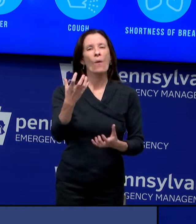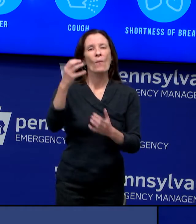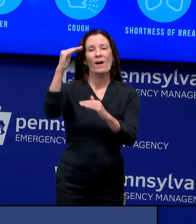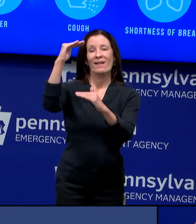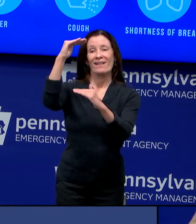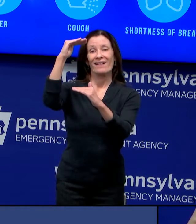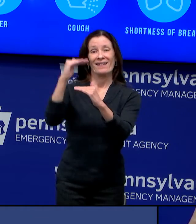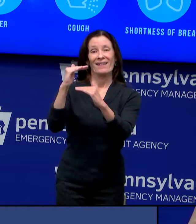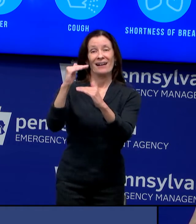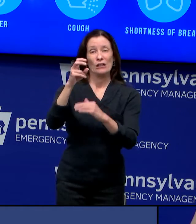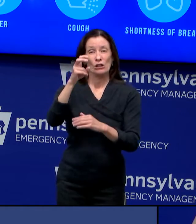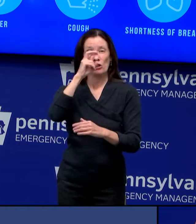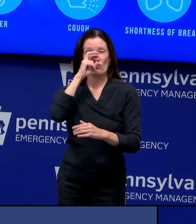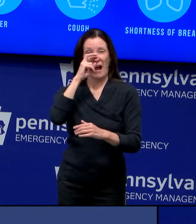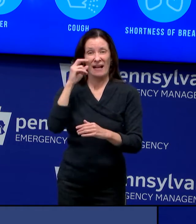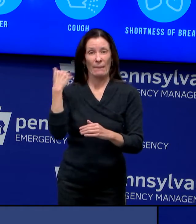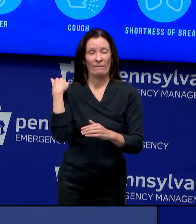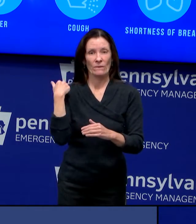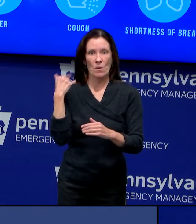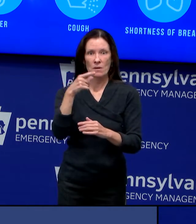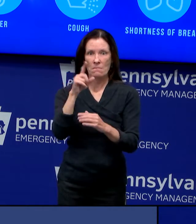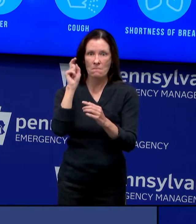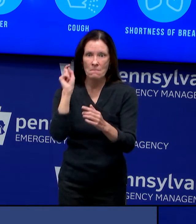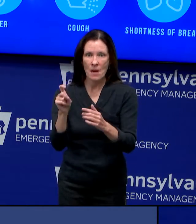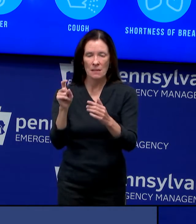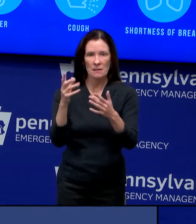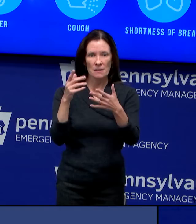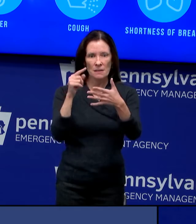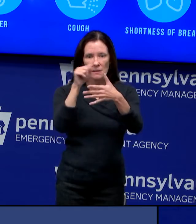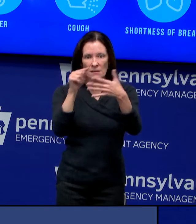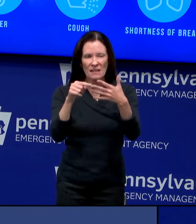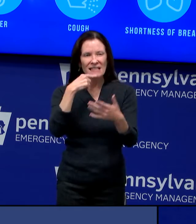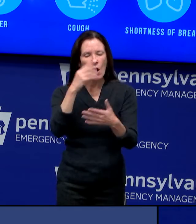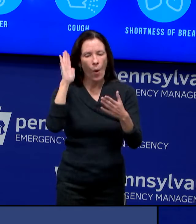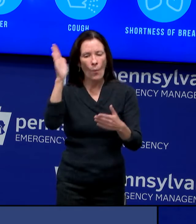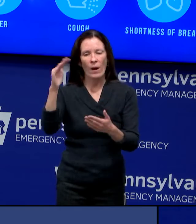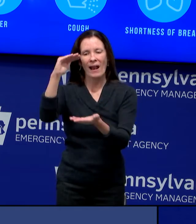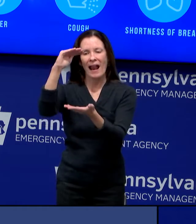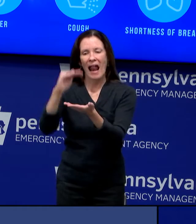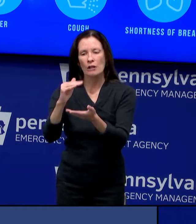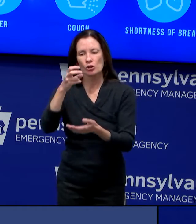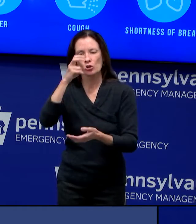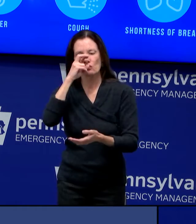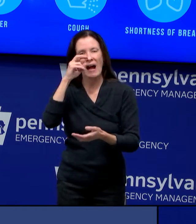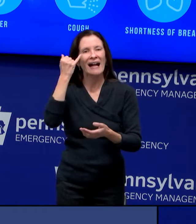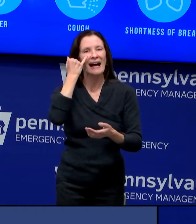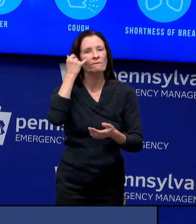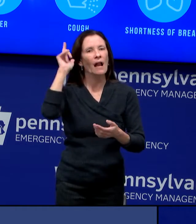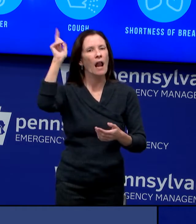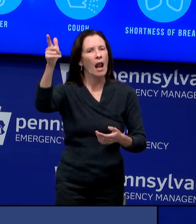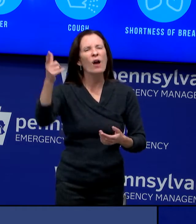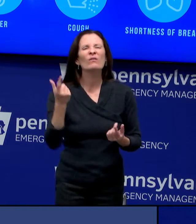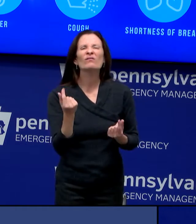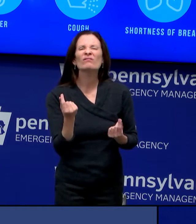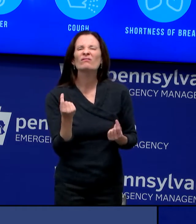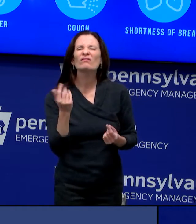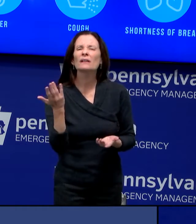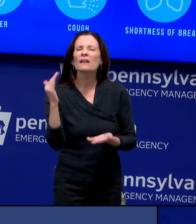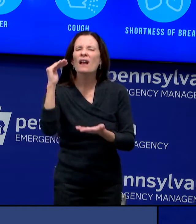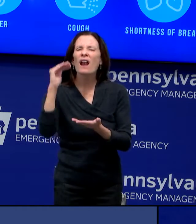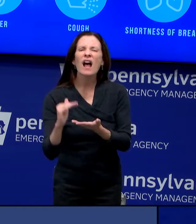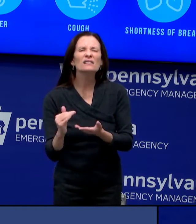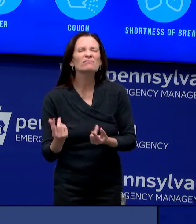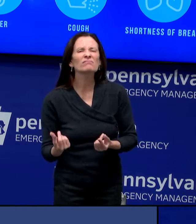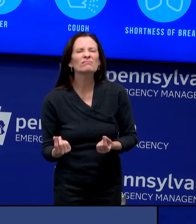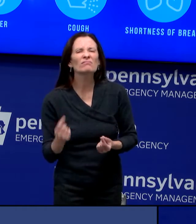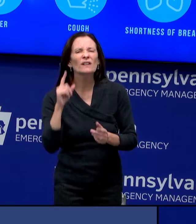in a certain county. And we know, however, that the long-term care living facilities, all the congregate